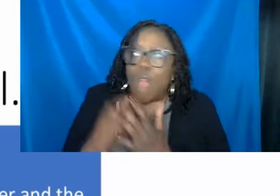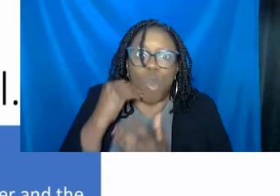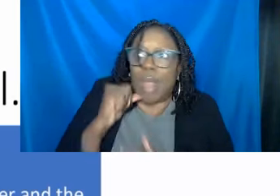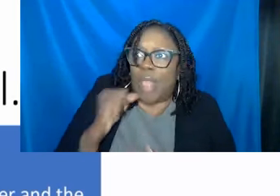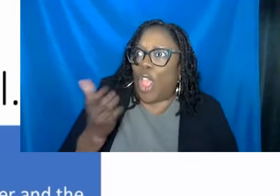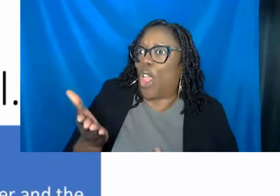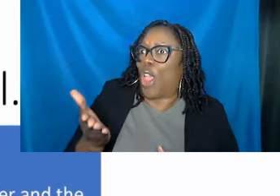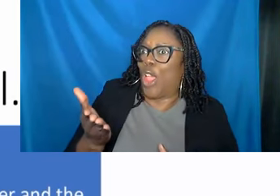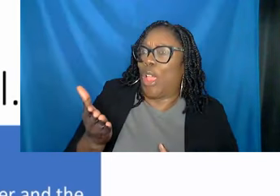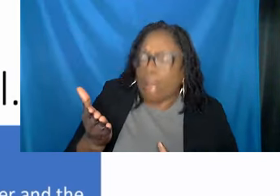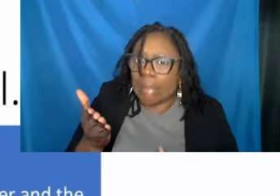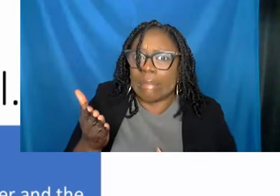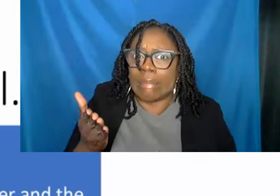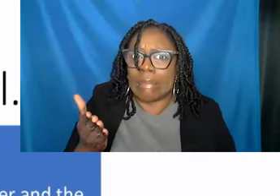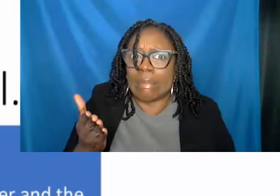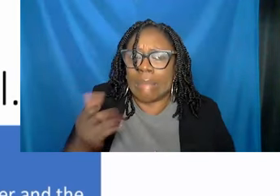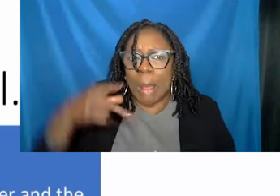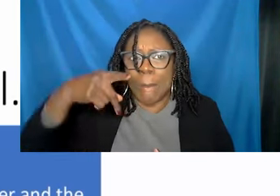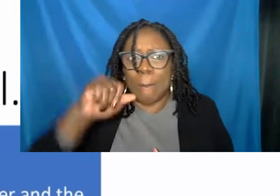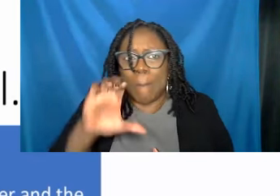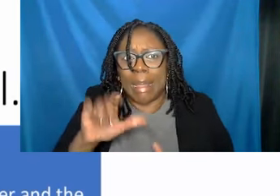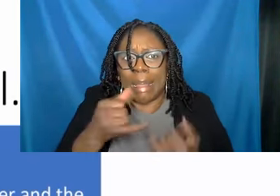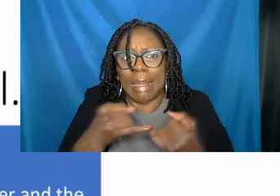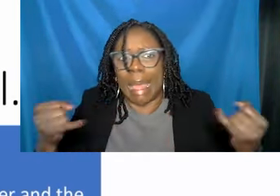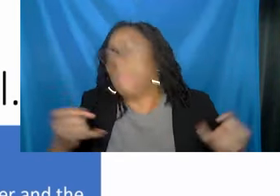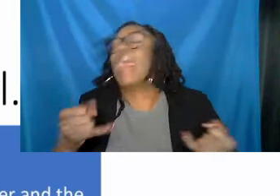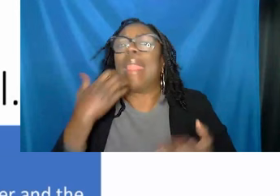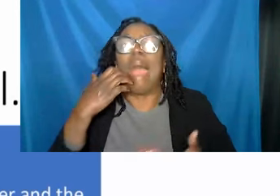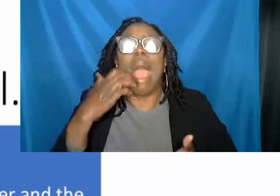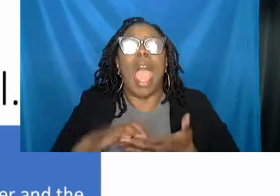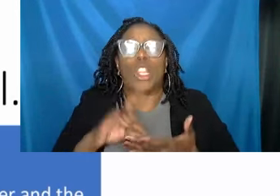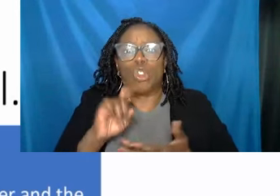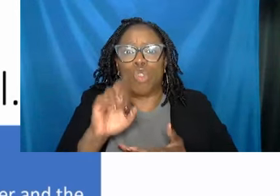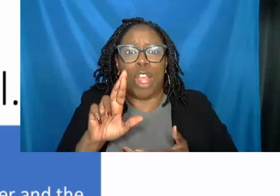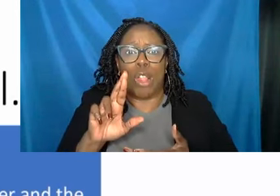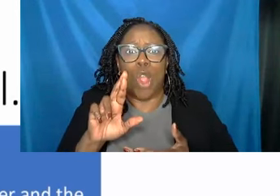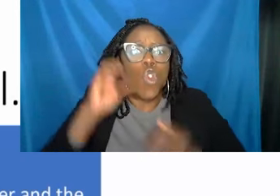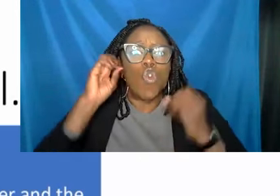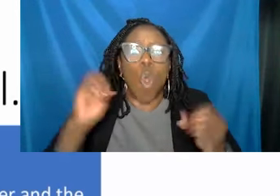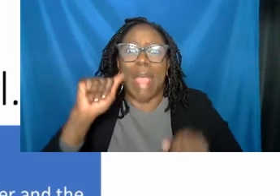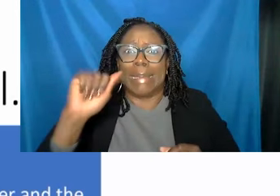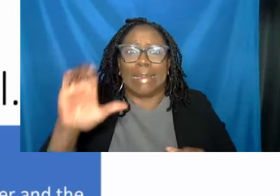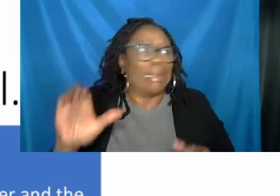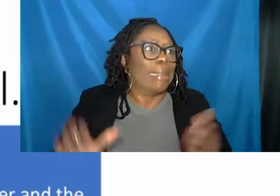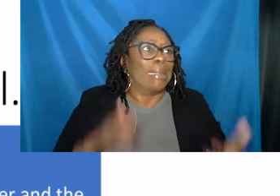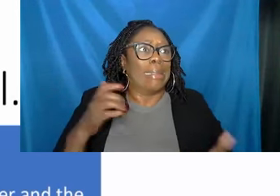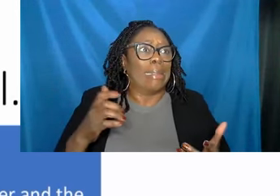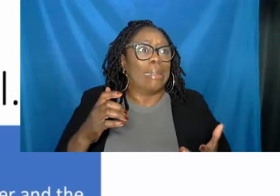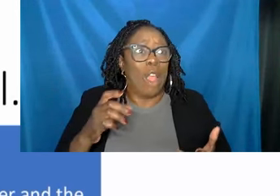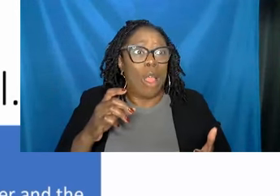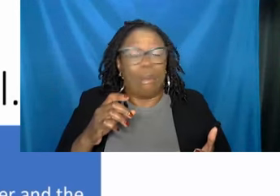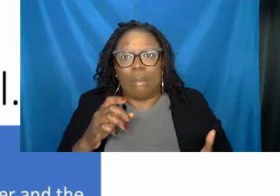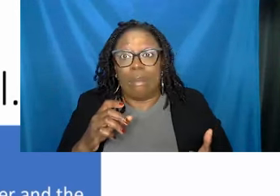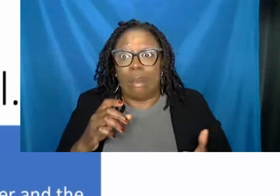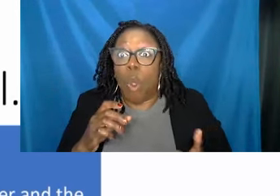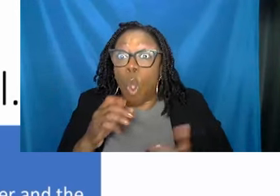they may be changing a PICC line in a hot trailer during the summer without air conditioning, one nurse changed Foley catheters in a target